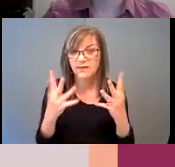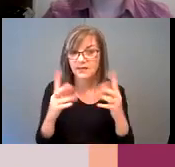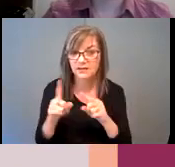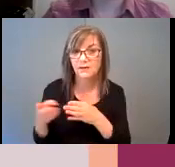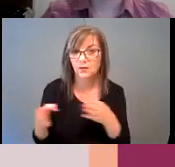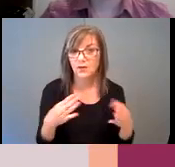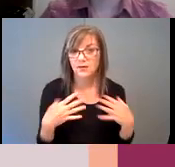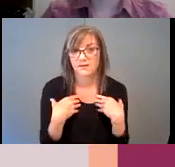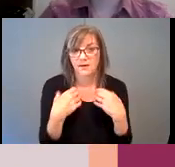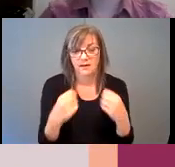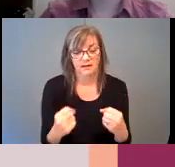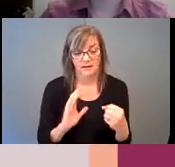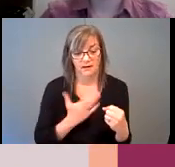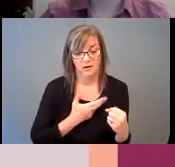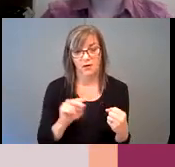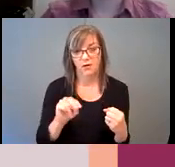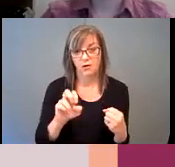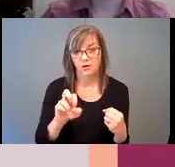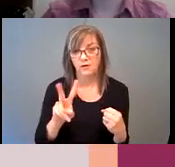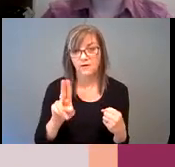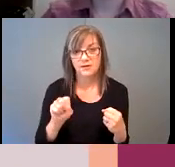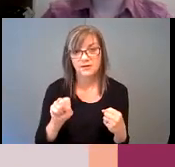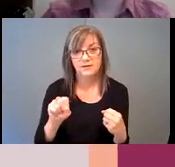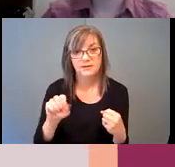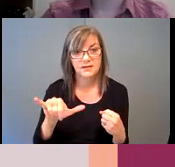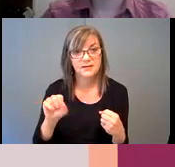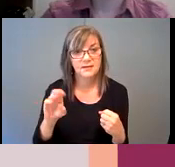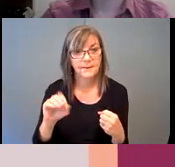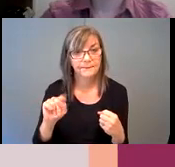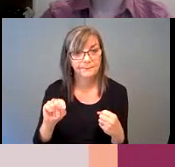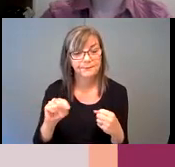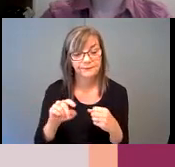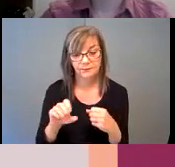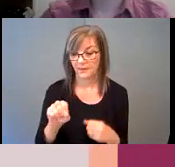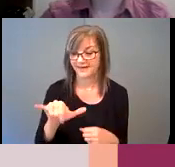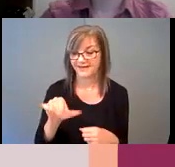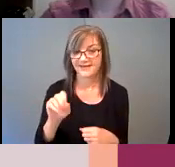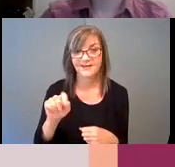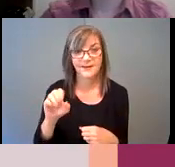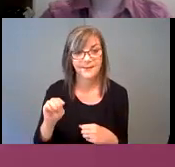our nervous system to kind of restore that balance after experiencing a trauma.